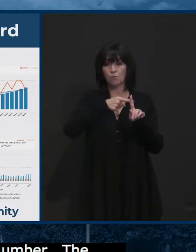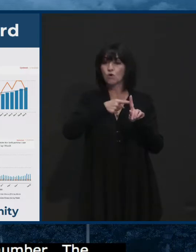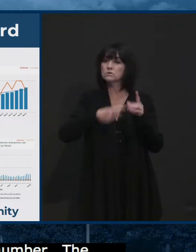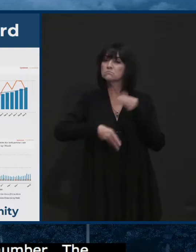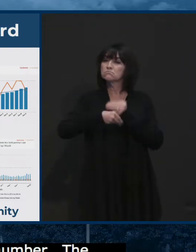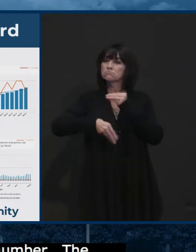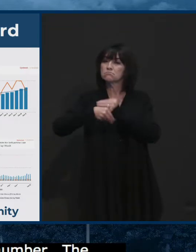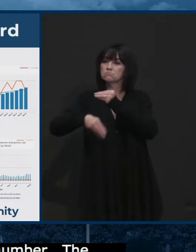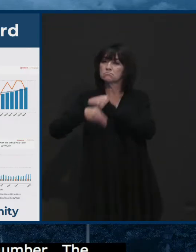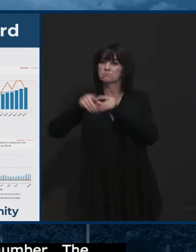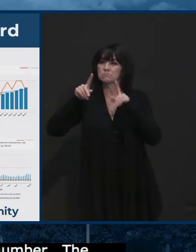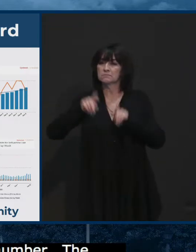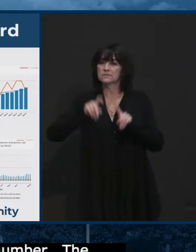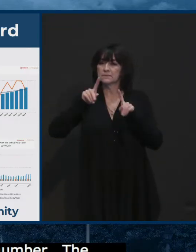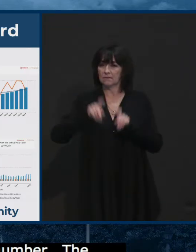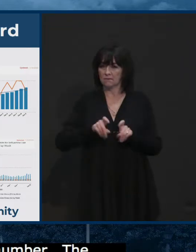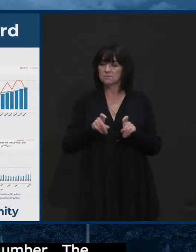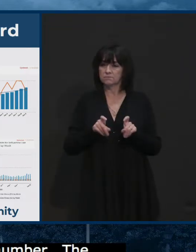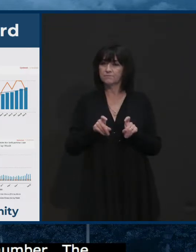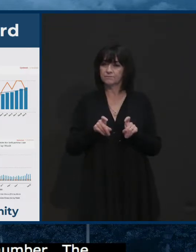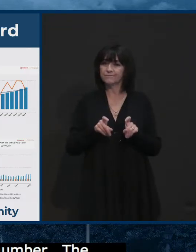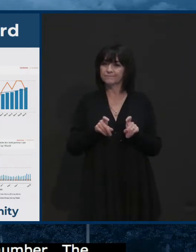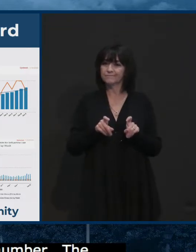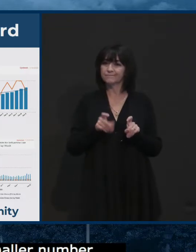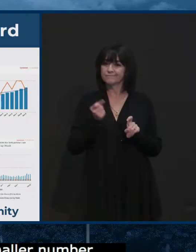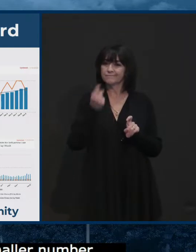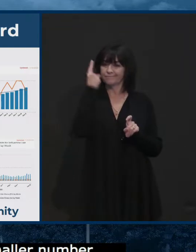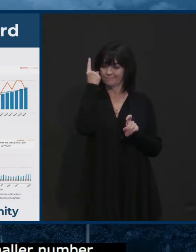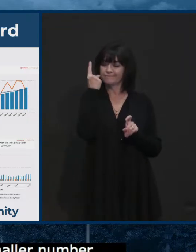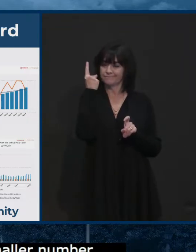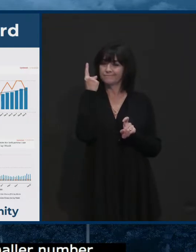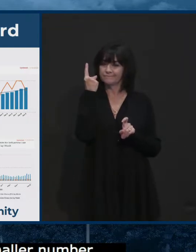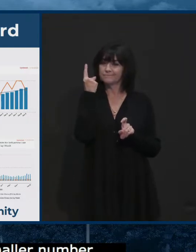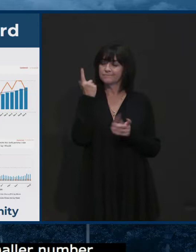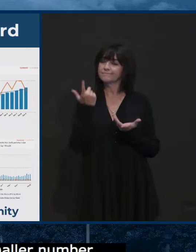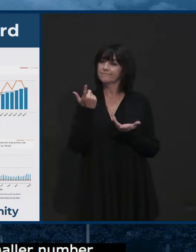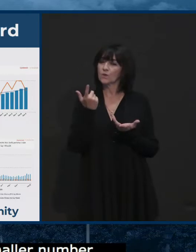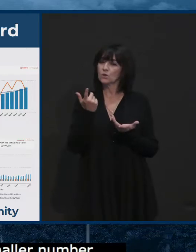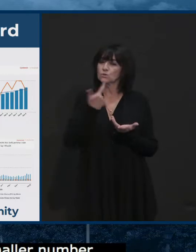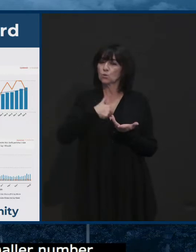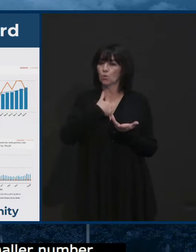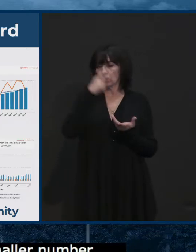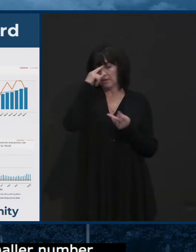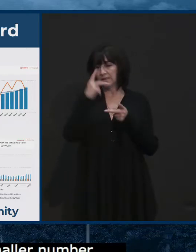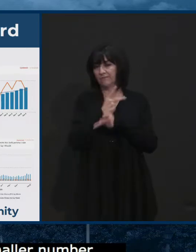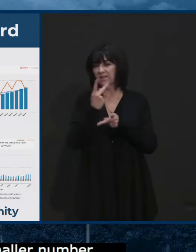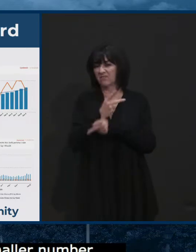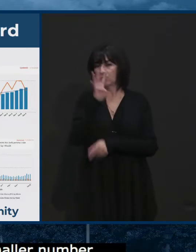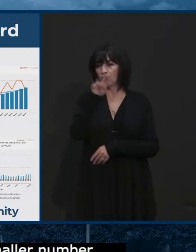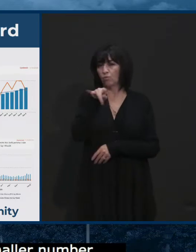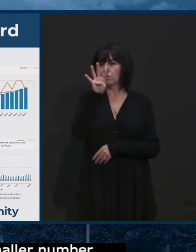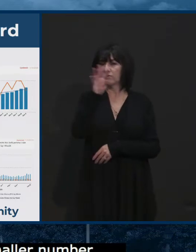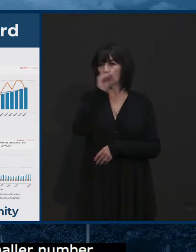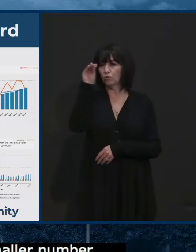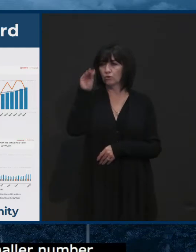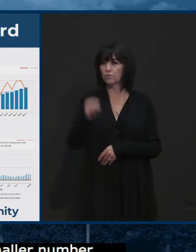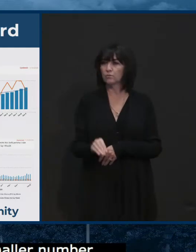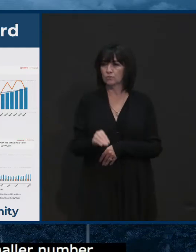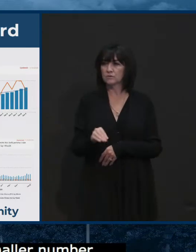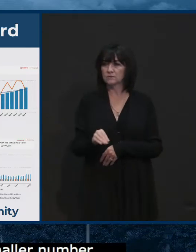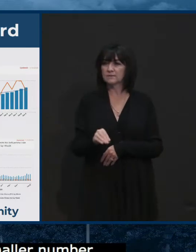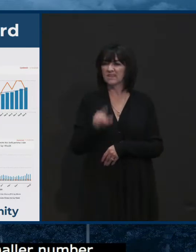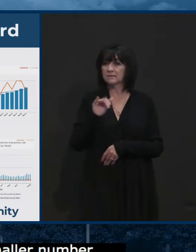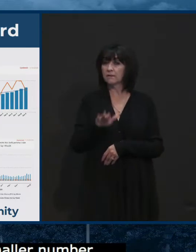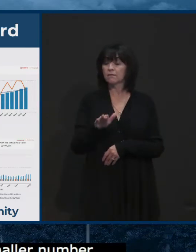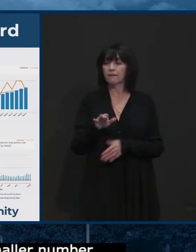number because the denominator is going to be a larger number. And so that's at 4.4%, I think it was, 7-day moving